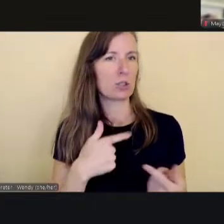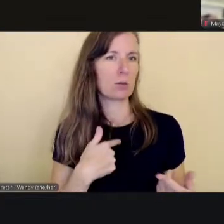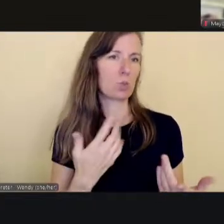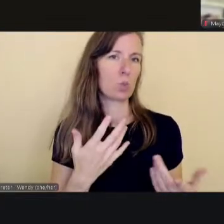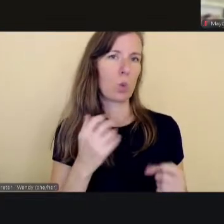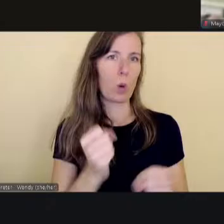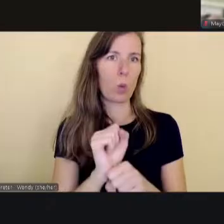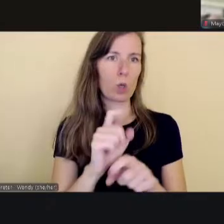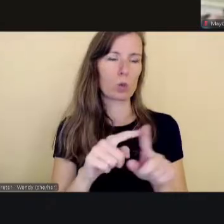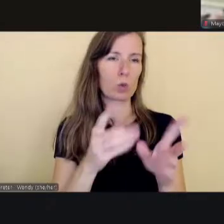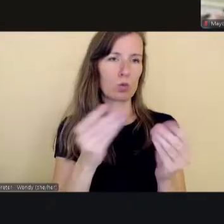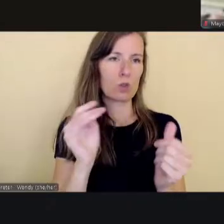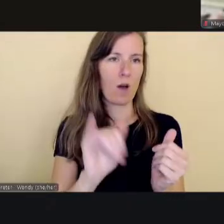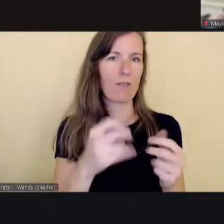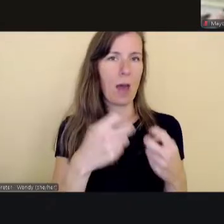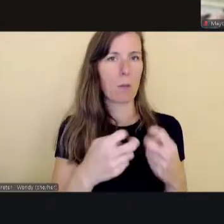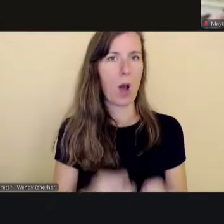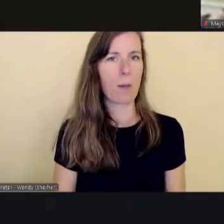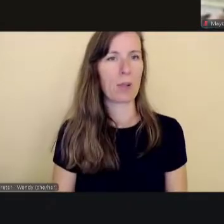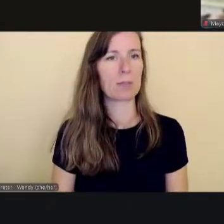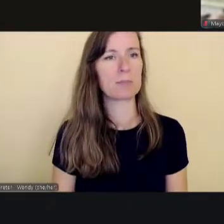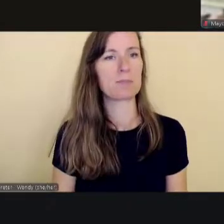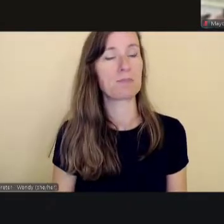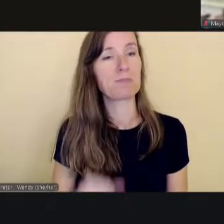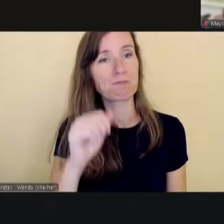I'm not seeing anybody online.